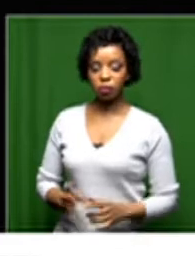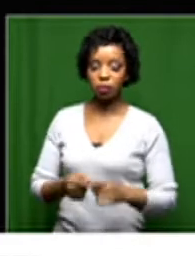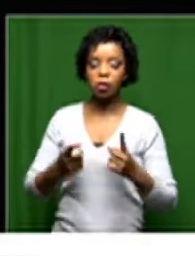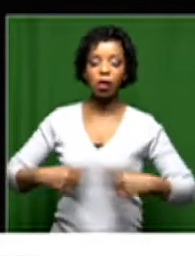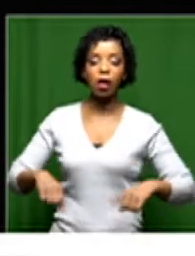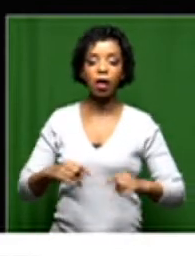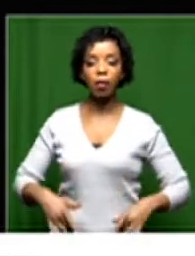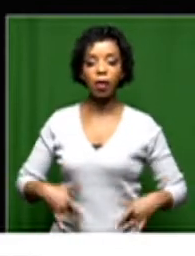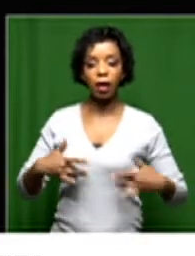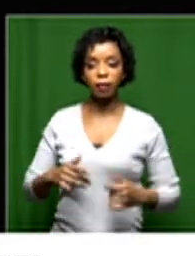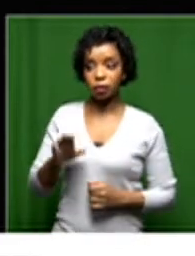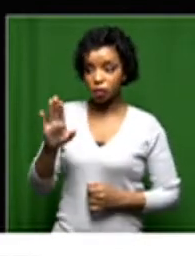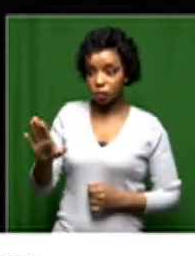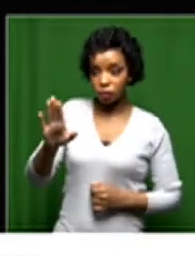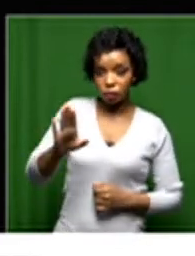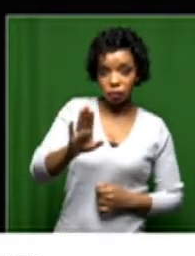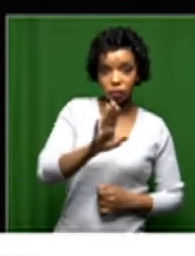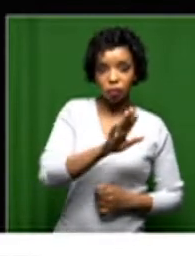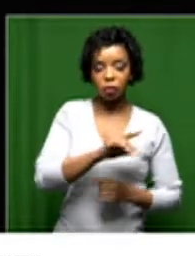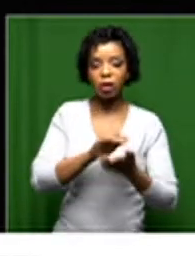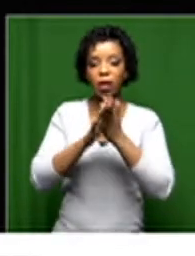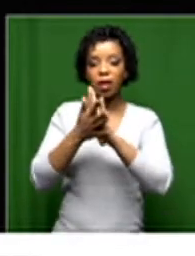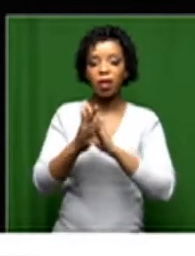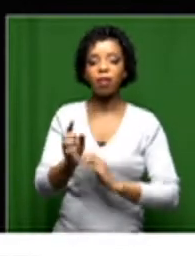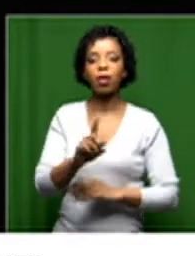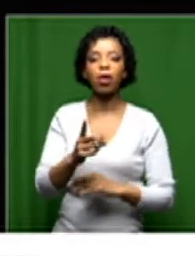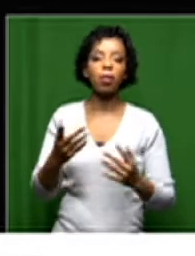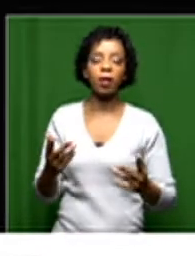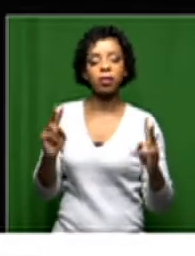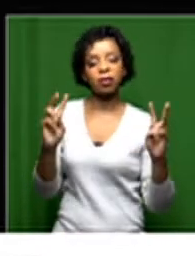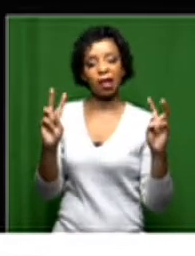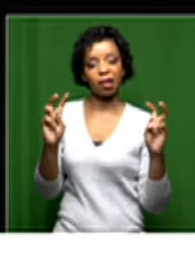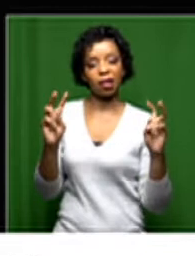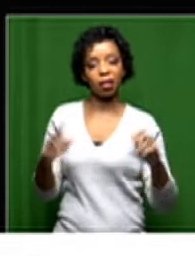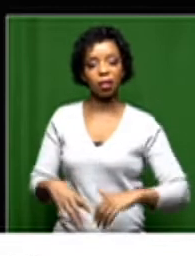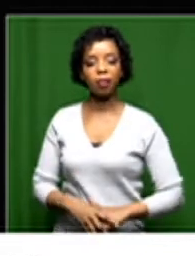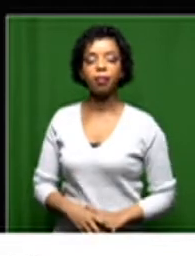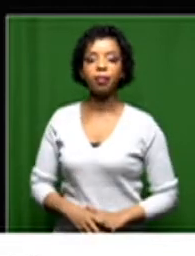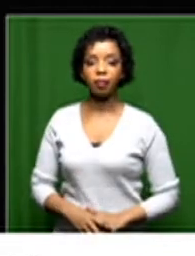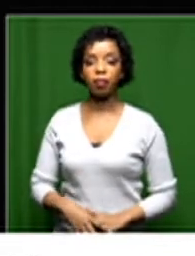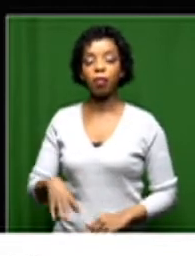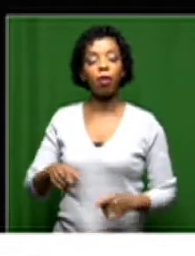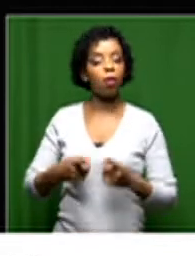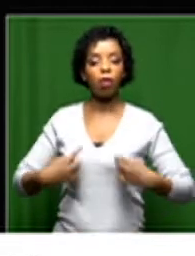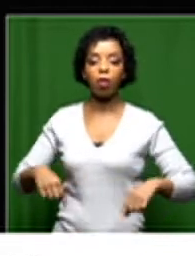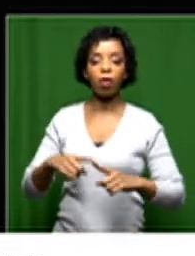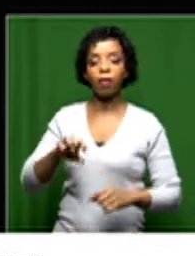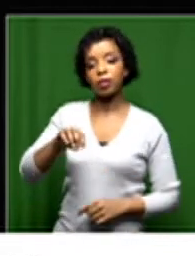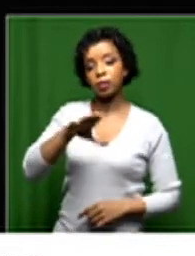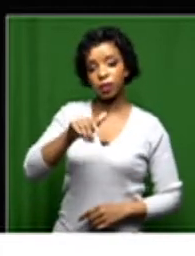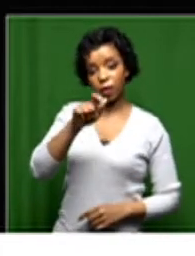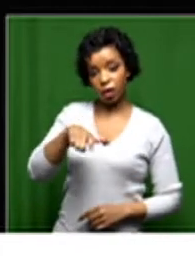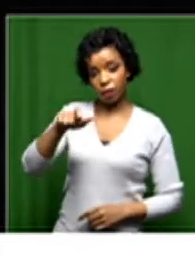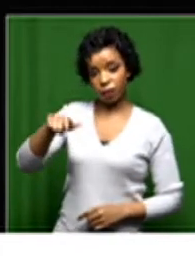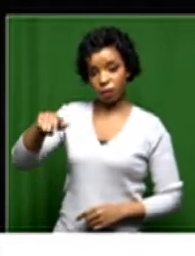basically are affected by what you call the title deed. So all of us as South Africans or as youth, we find ourselves